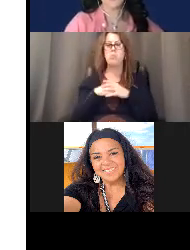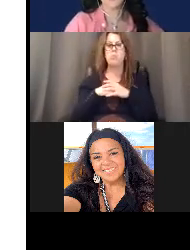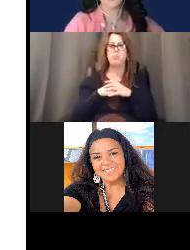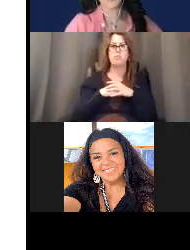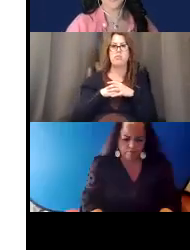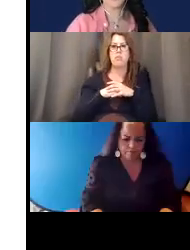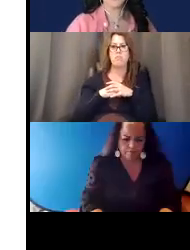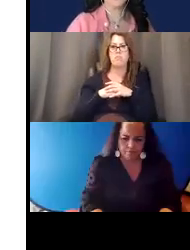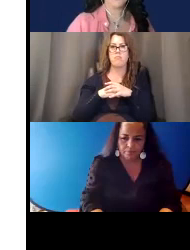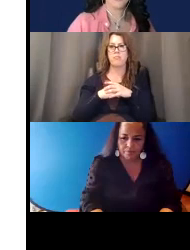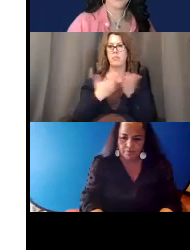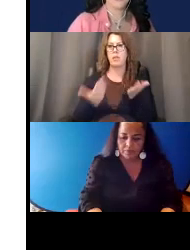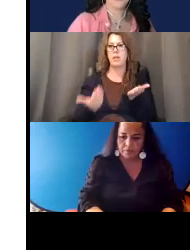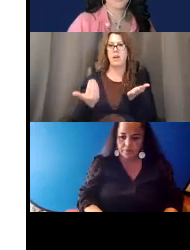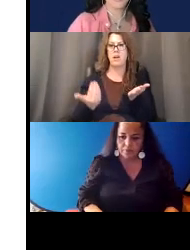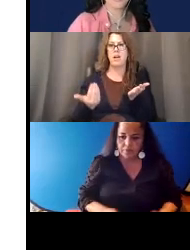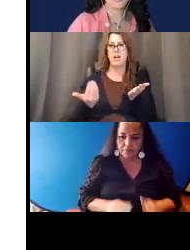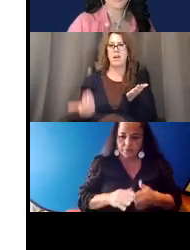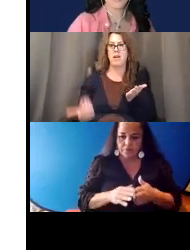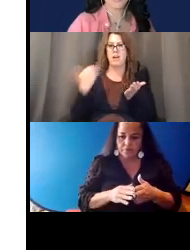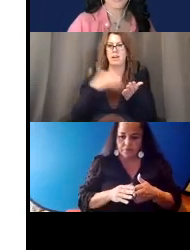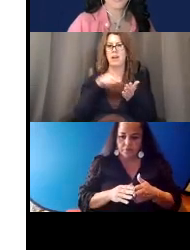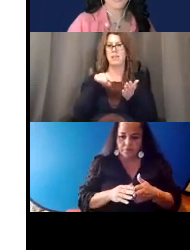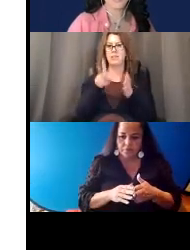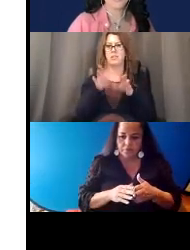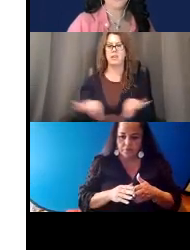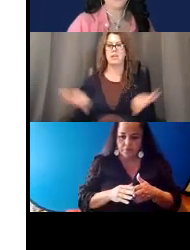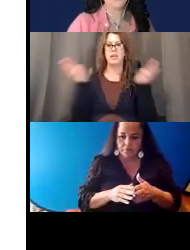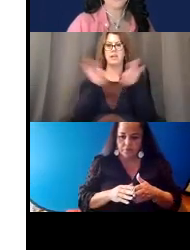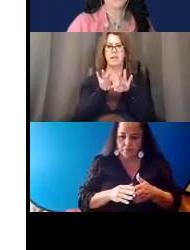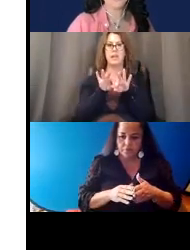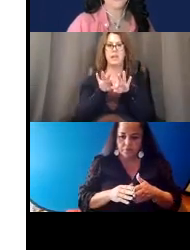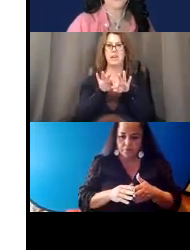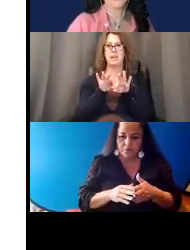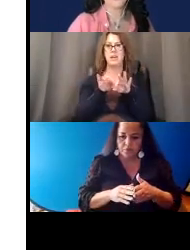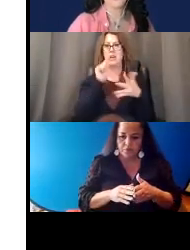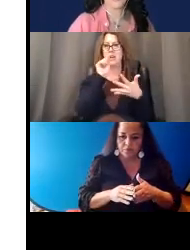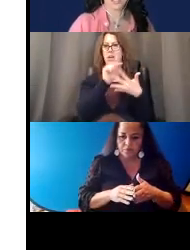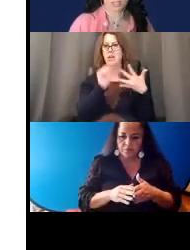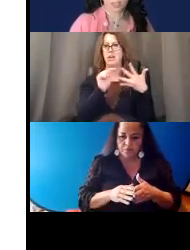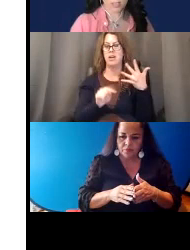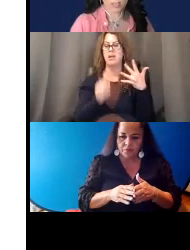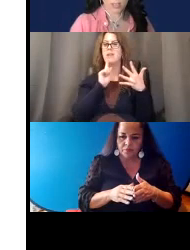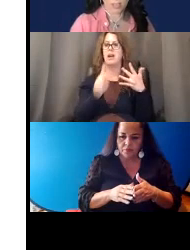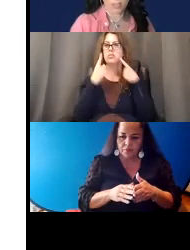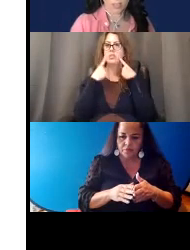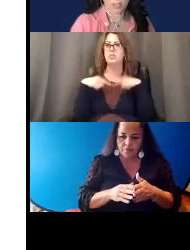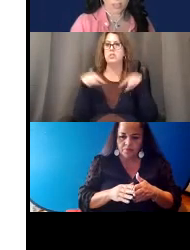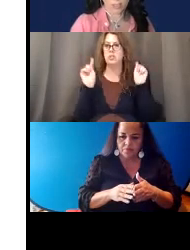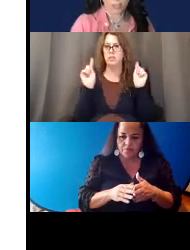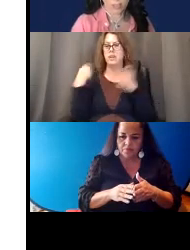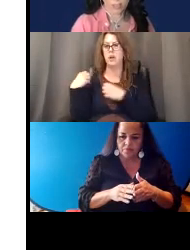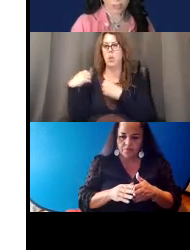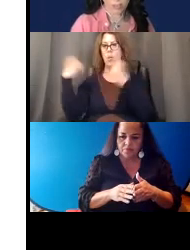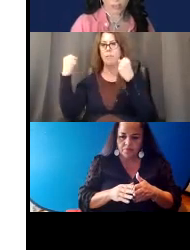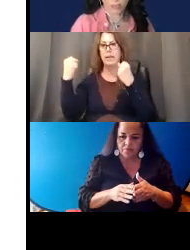through, again, these are what we believe are some key components, or the key components to actually achieving well-being, right? And the